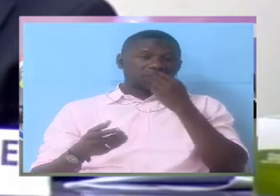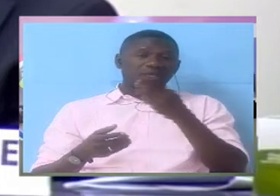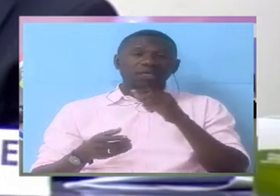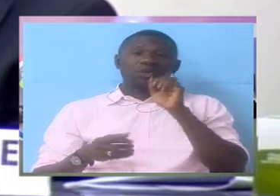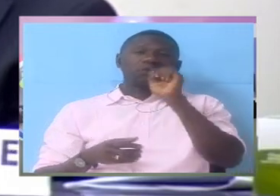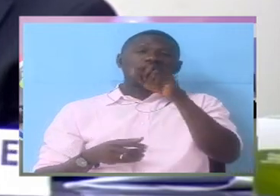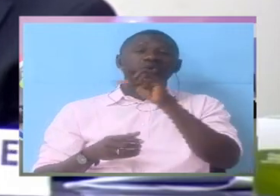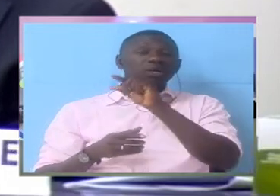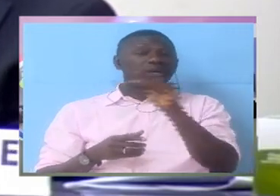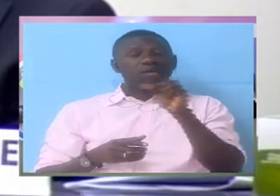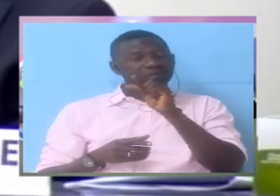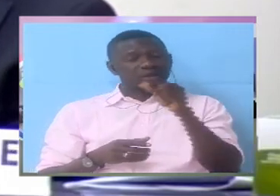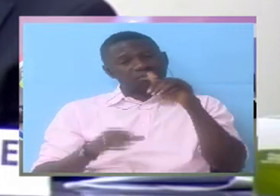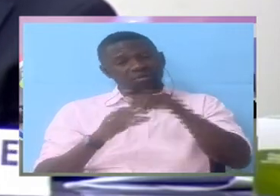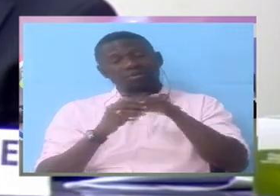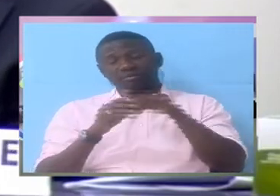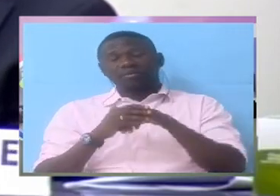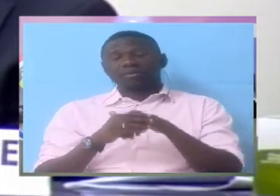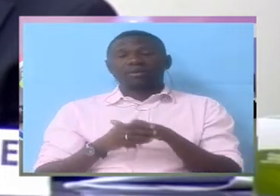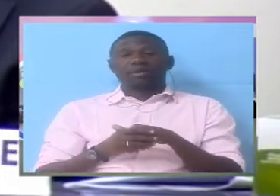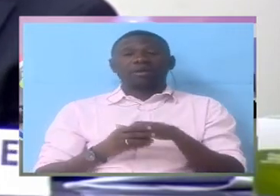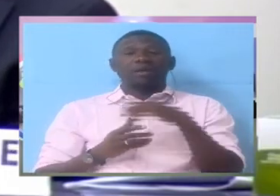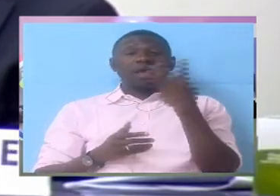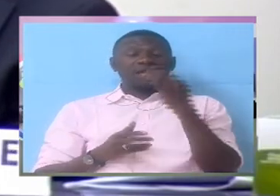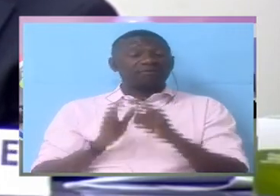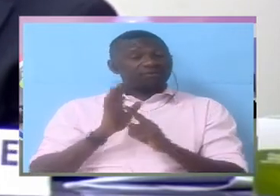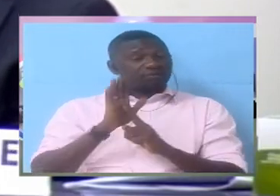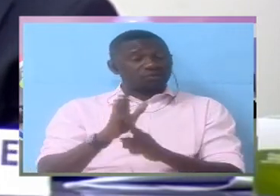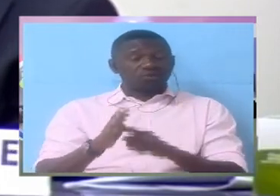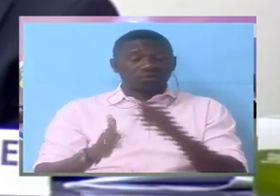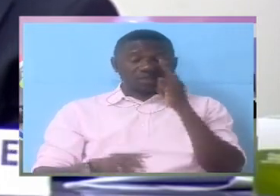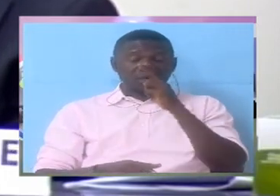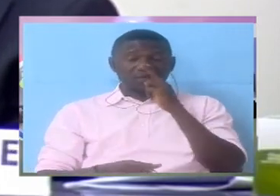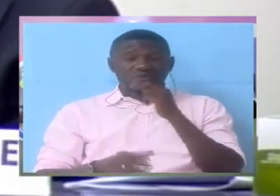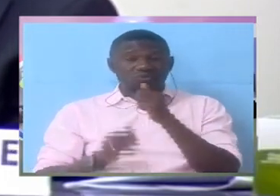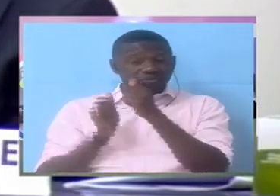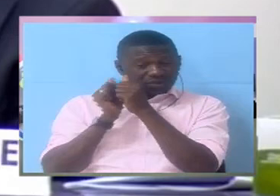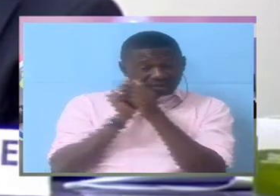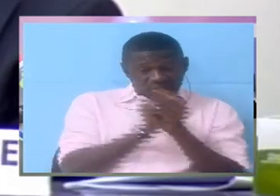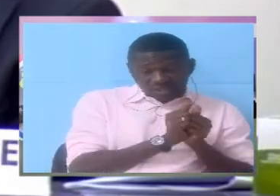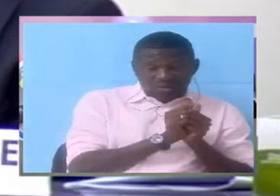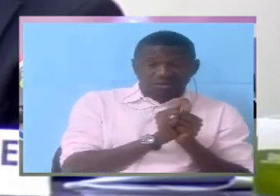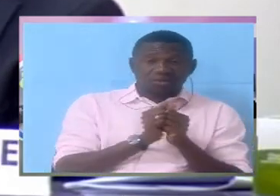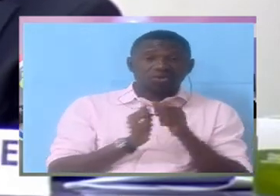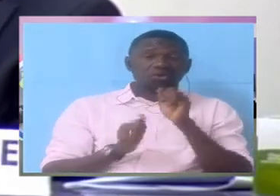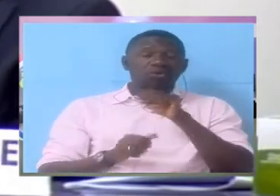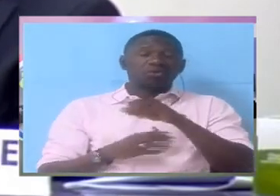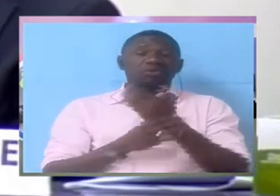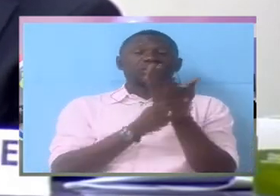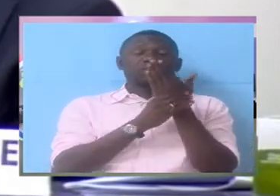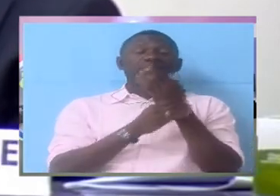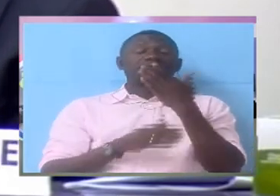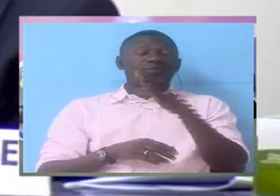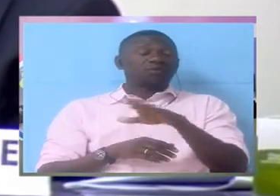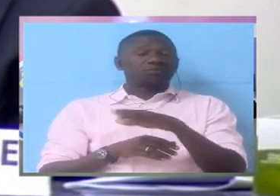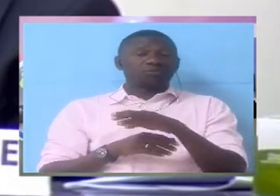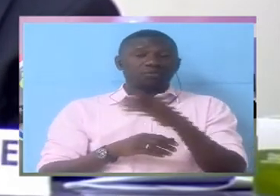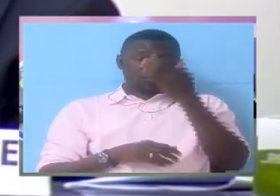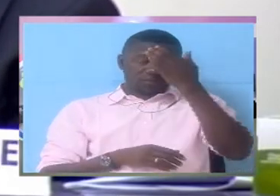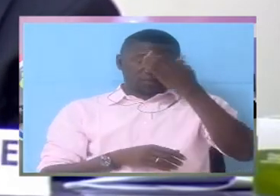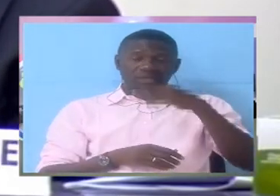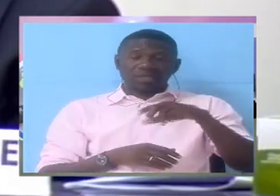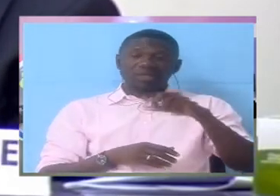mentioned. If you try to seal yourself from responsibility, the commission would note that when they consider